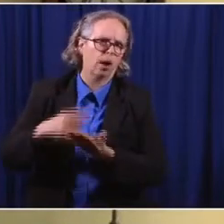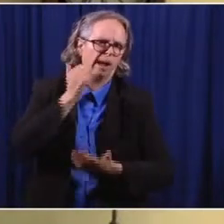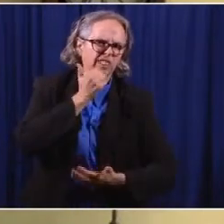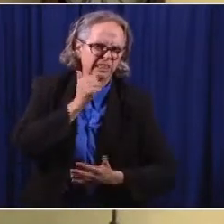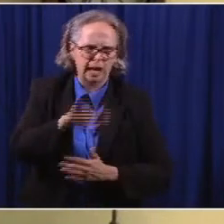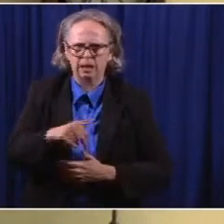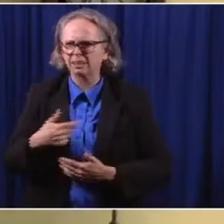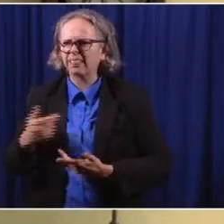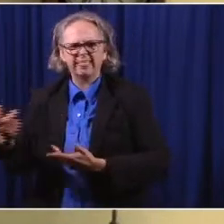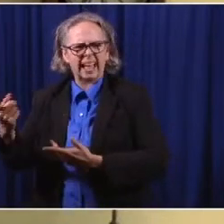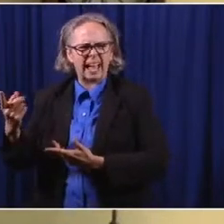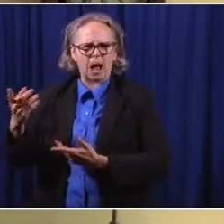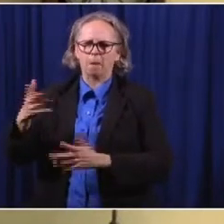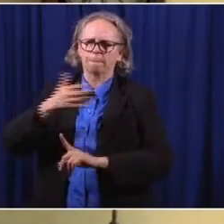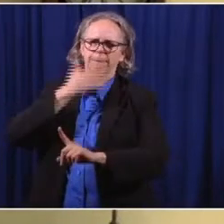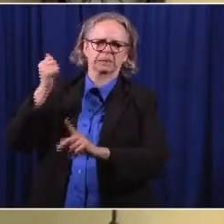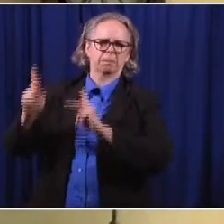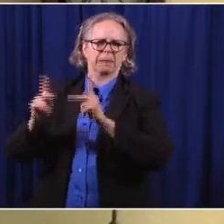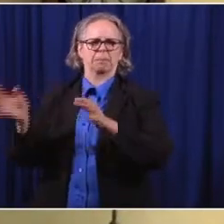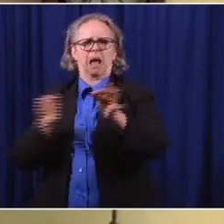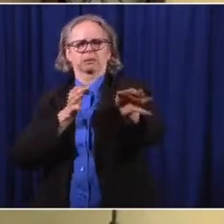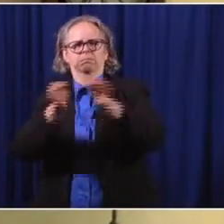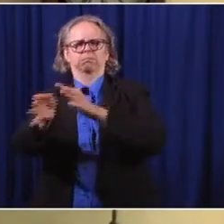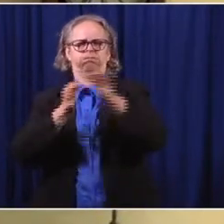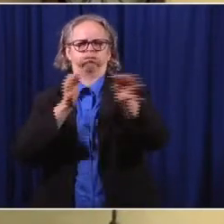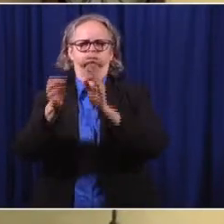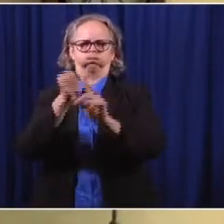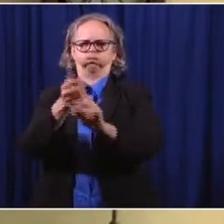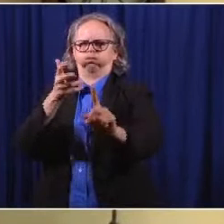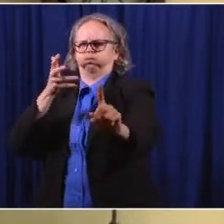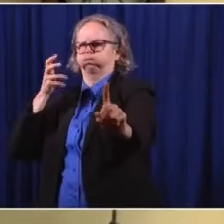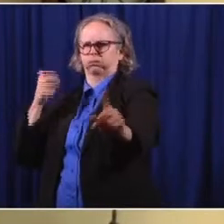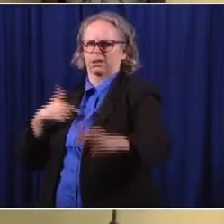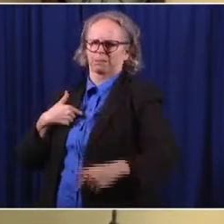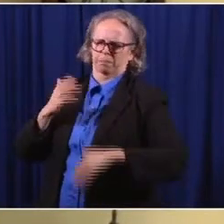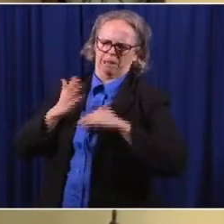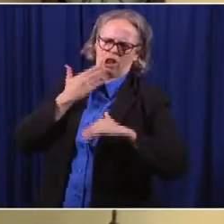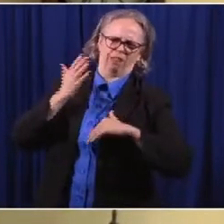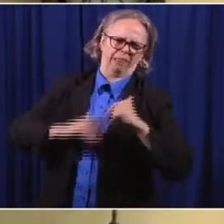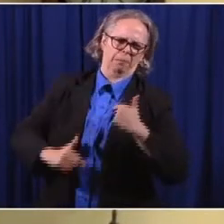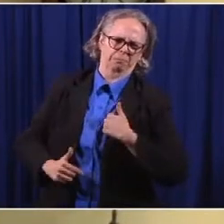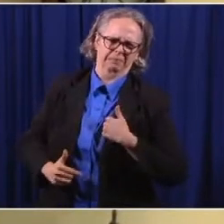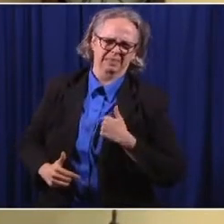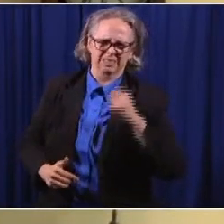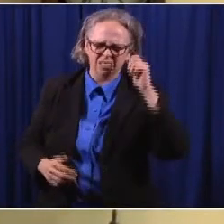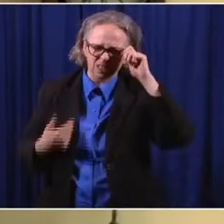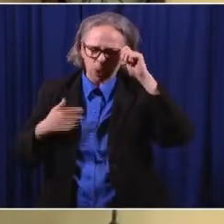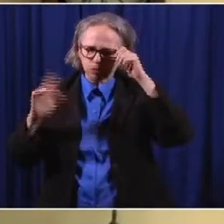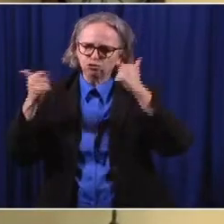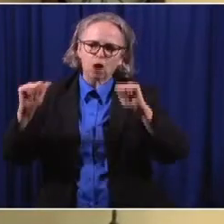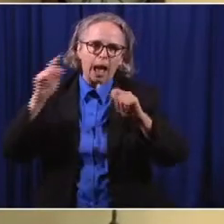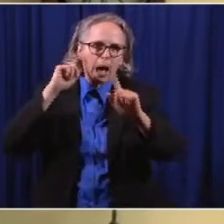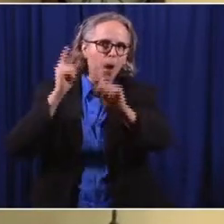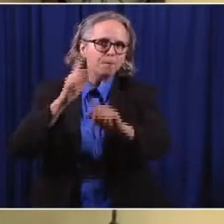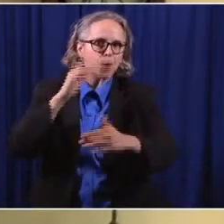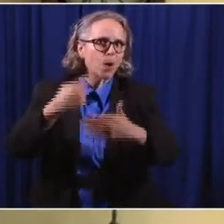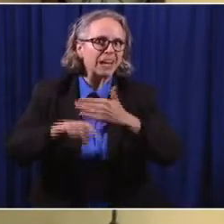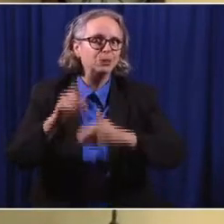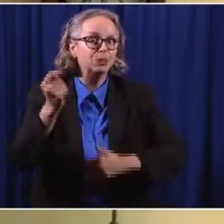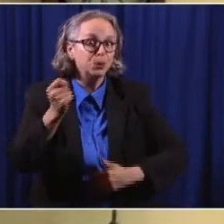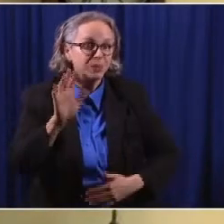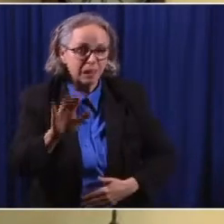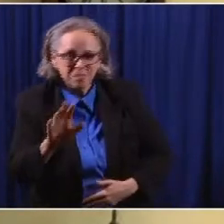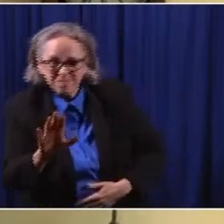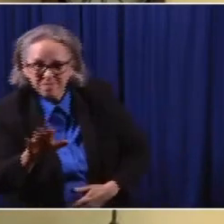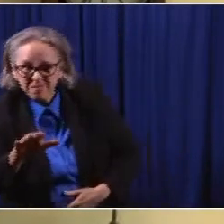you a more precise and accurate where we are with every level of that. So we'll do that. We'll try to do that on Tuesday. Thanks. Do you have an update for my